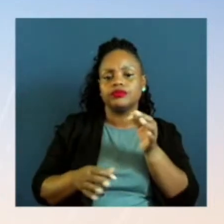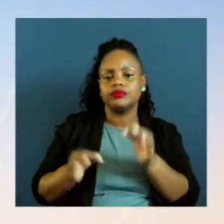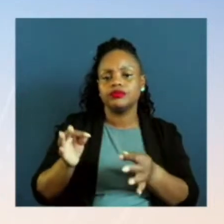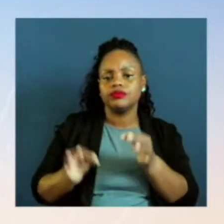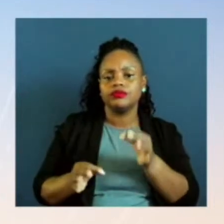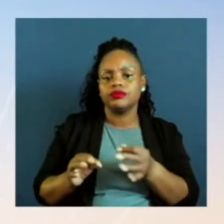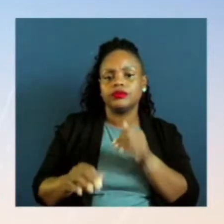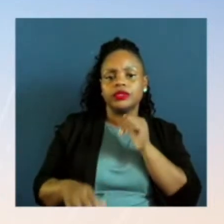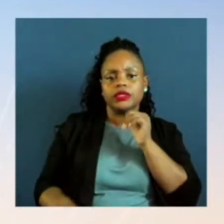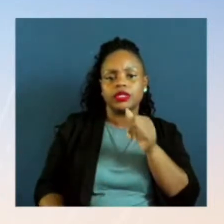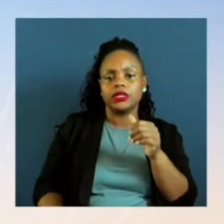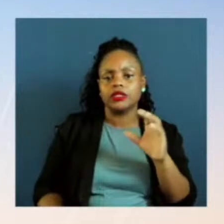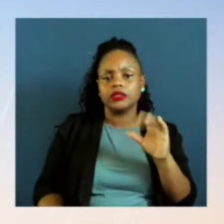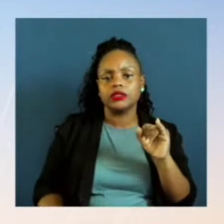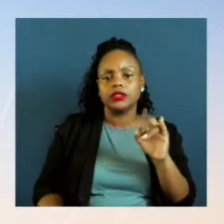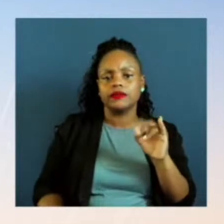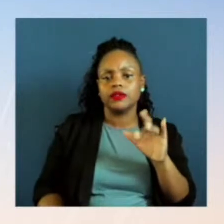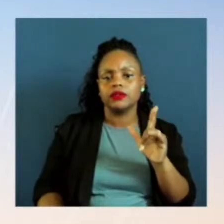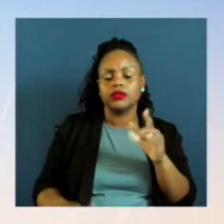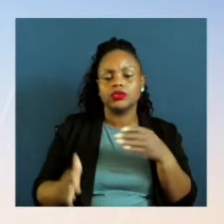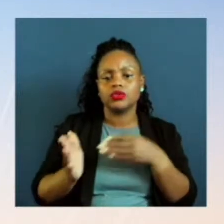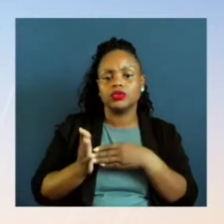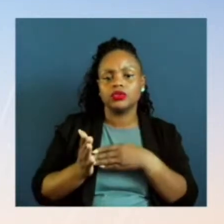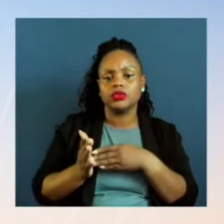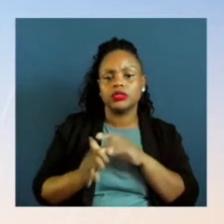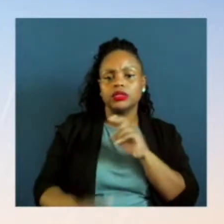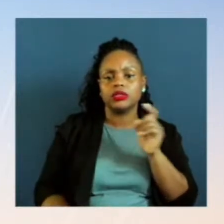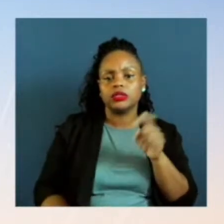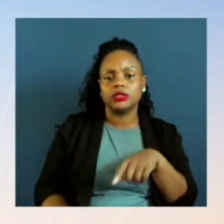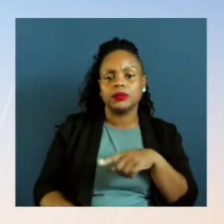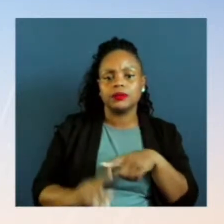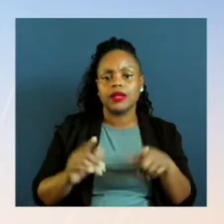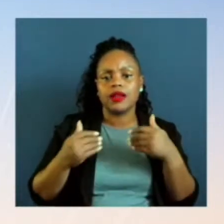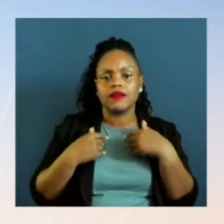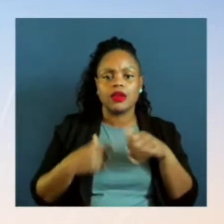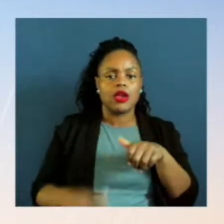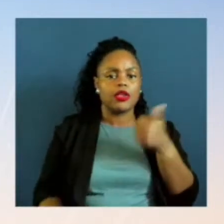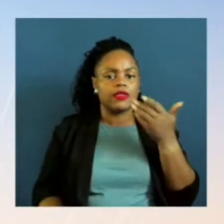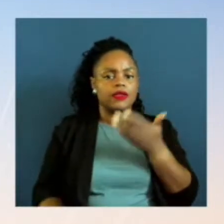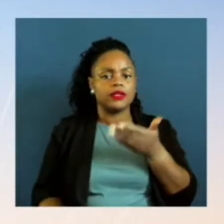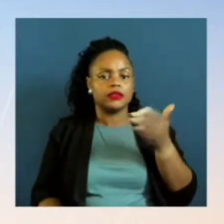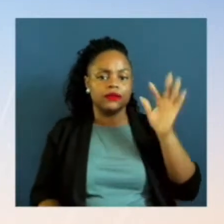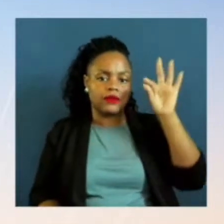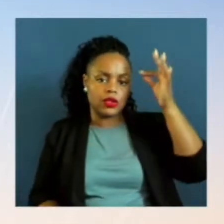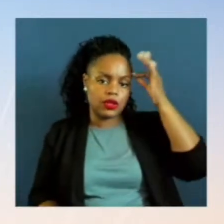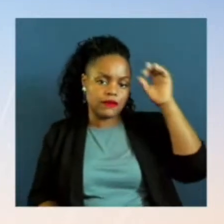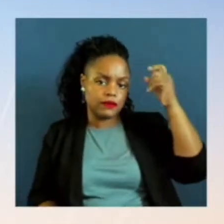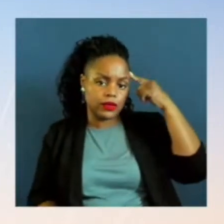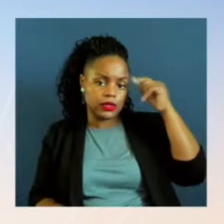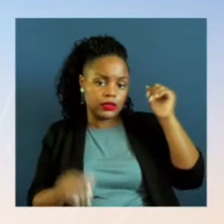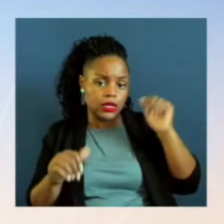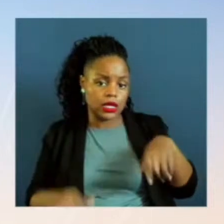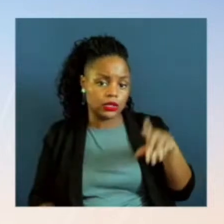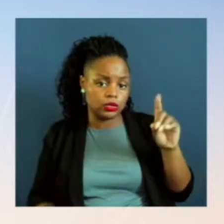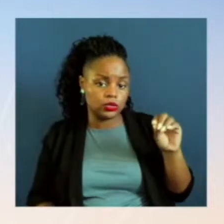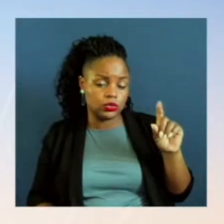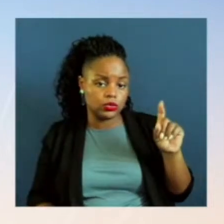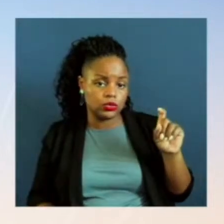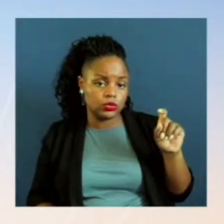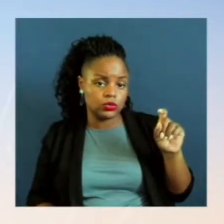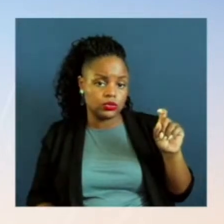Texas. But there are other things potentially the federal government would be able to do? The president has every hope, expectation